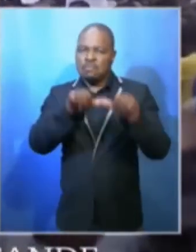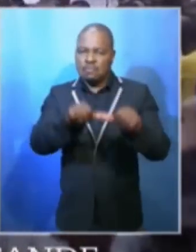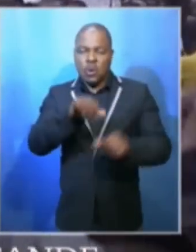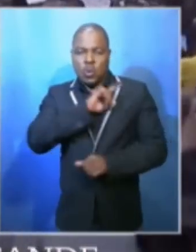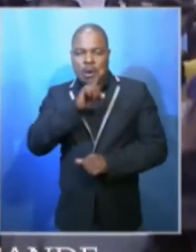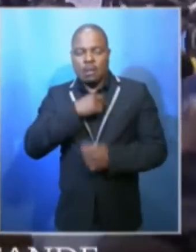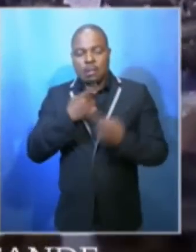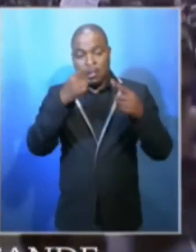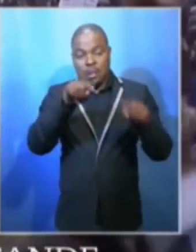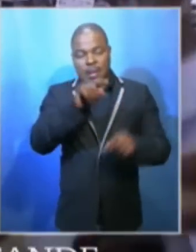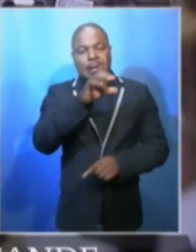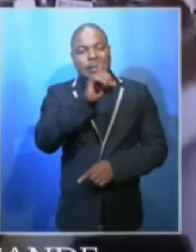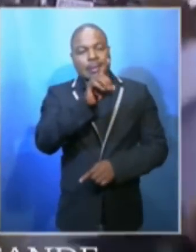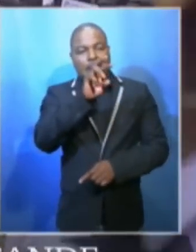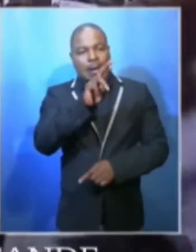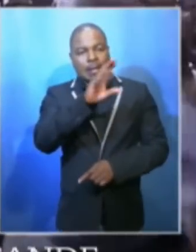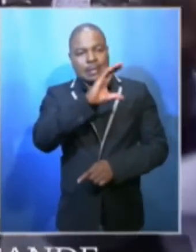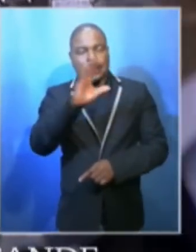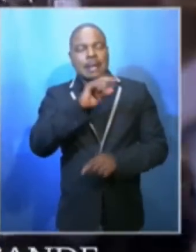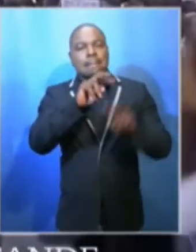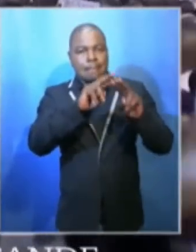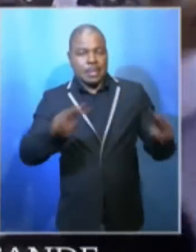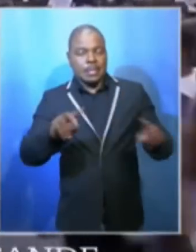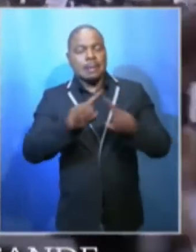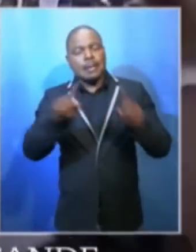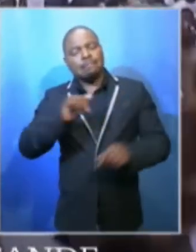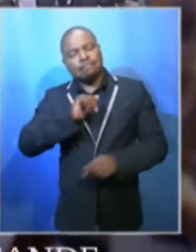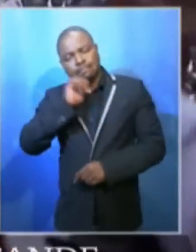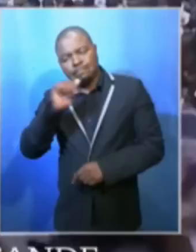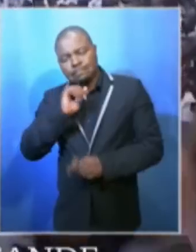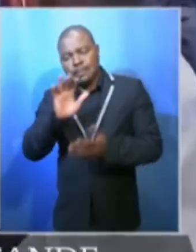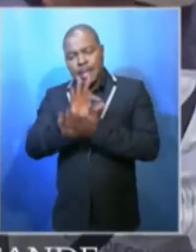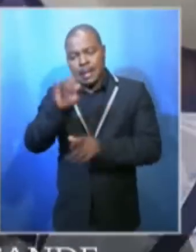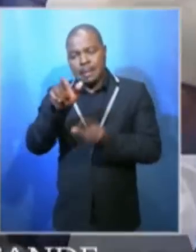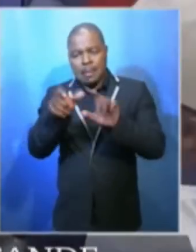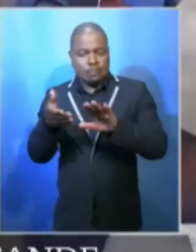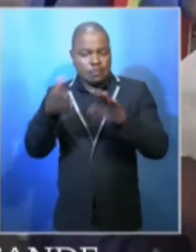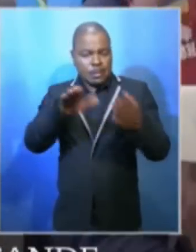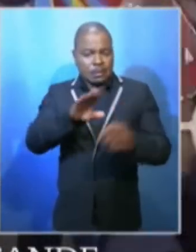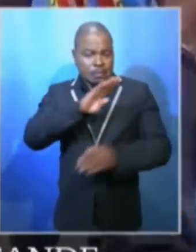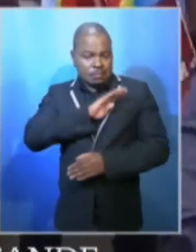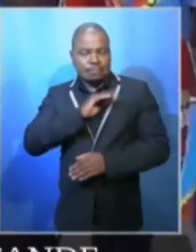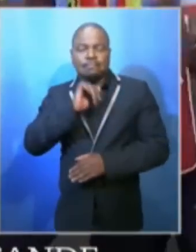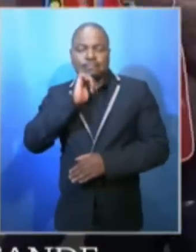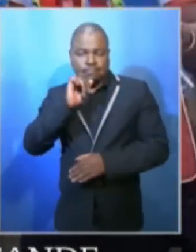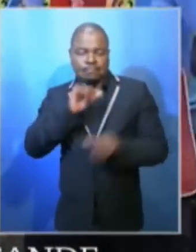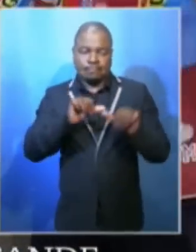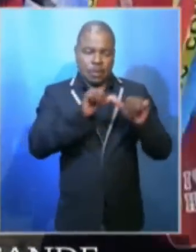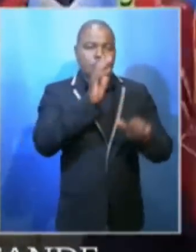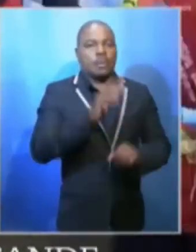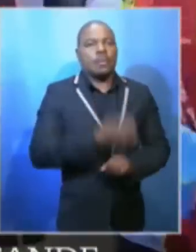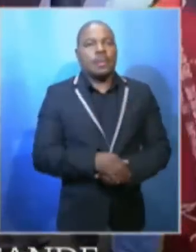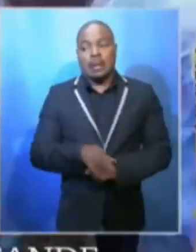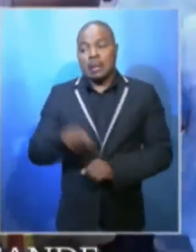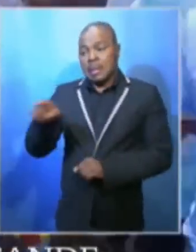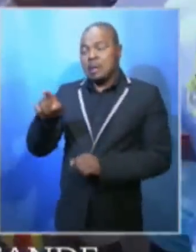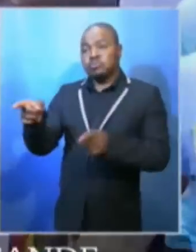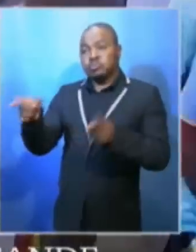DRC le morago ga go tlhokafalelwa ke masole a le 13 mo ntweng kgatlhanong le setlhopha se se tlhometseng sa marabele